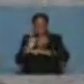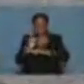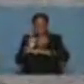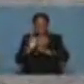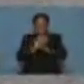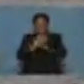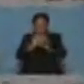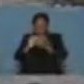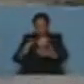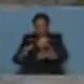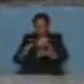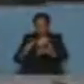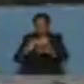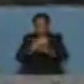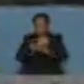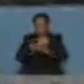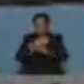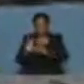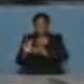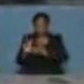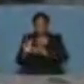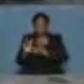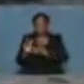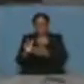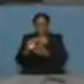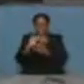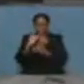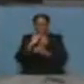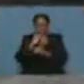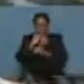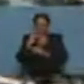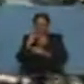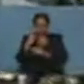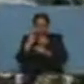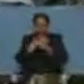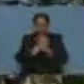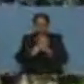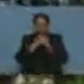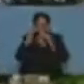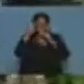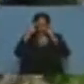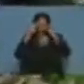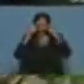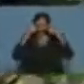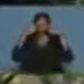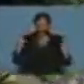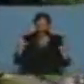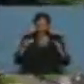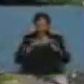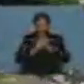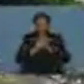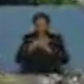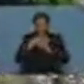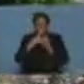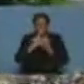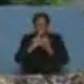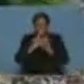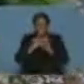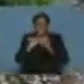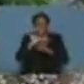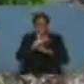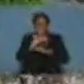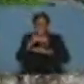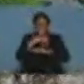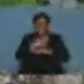demolition of just two of nearly 180 unregulated structures. The ruling handed down on the same day